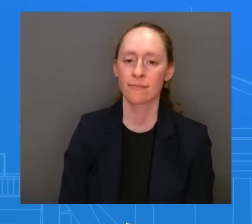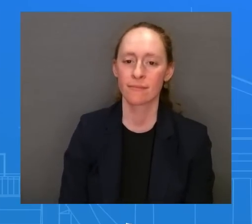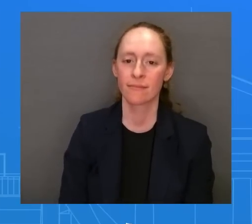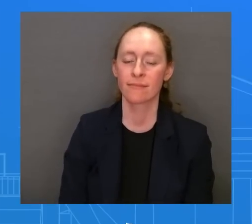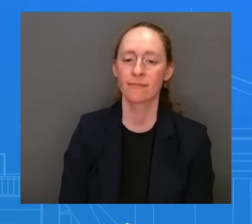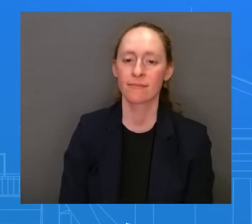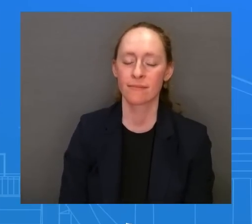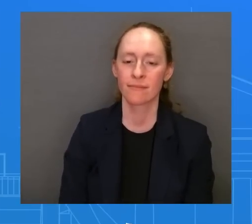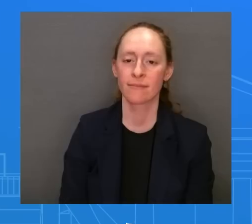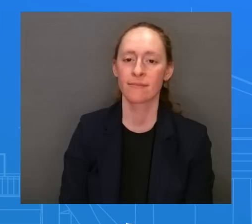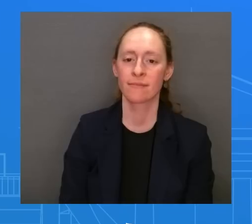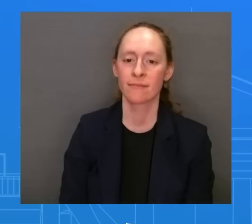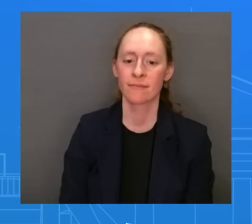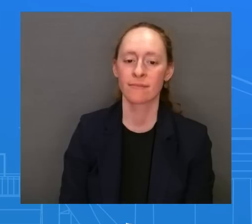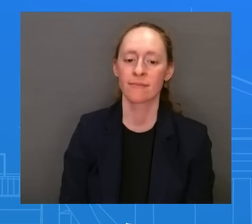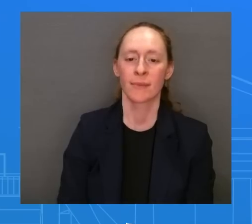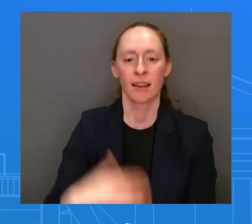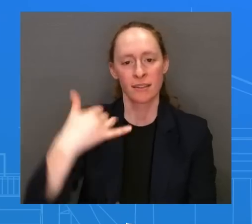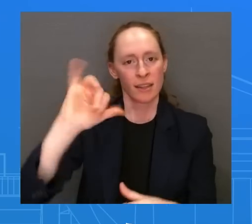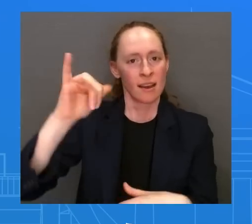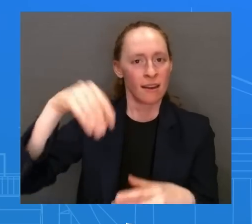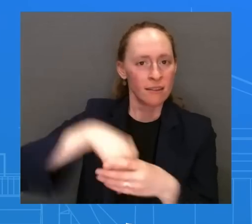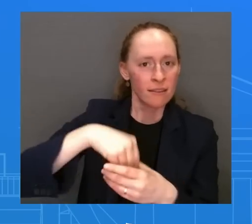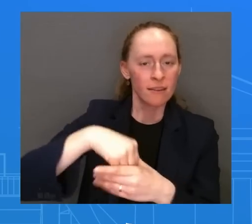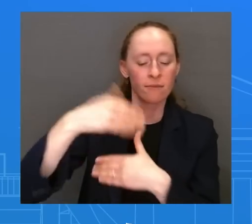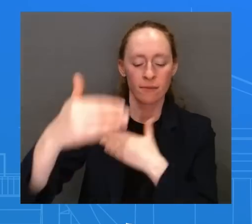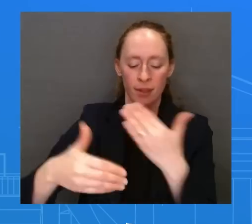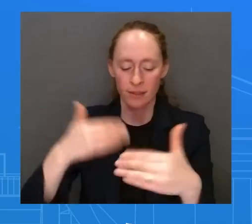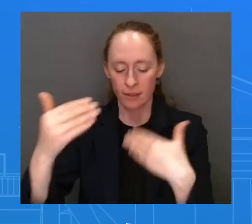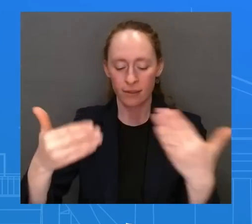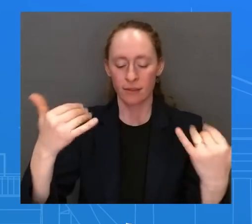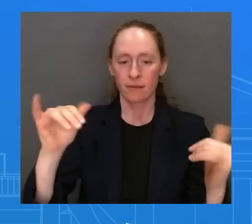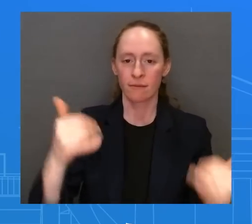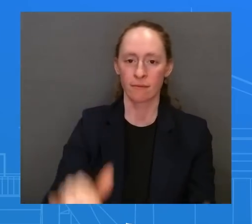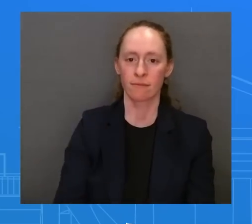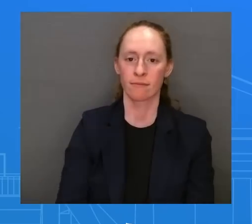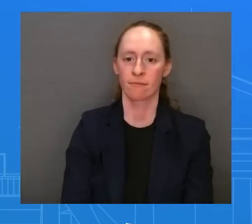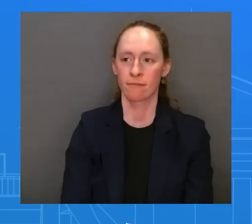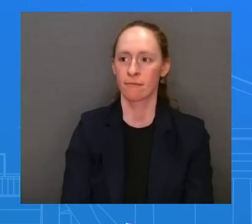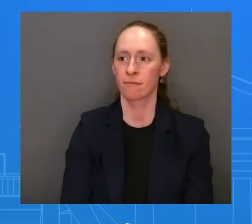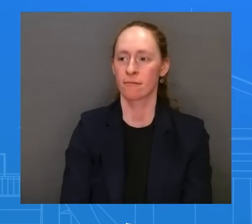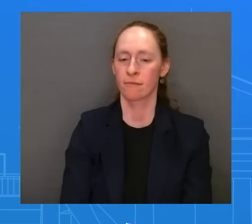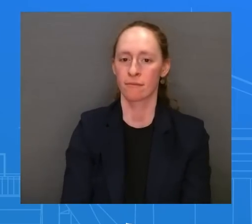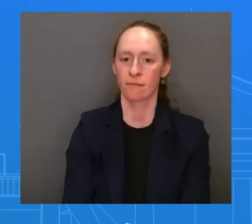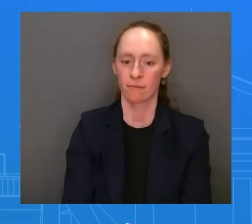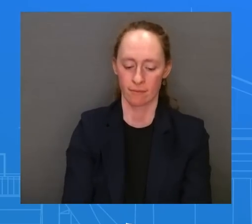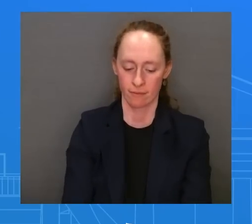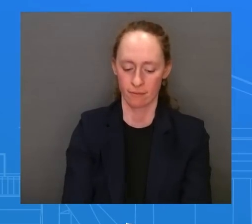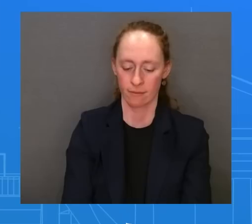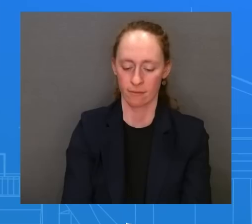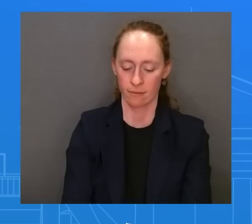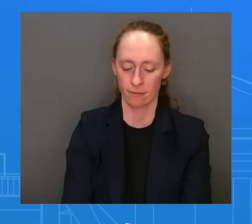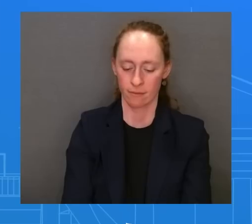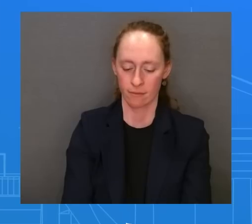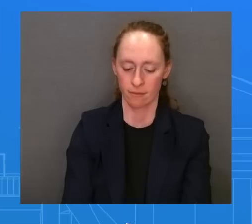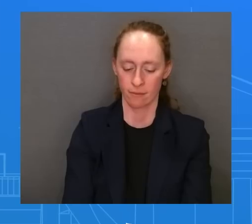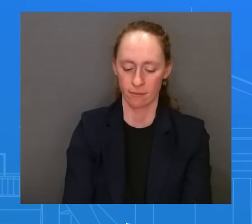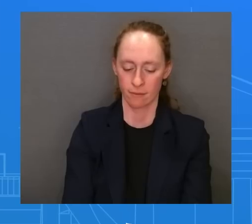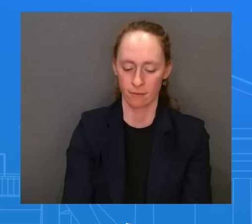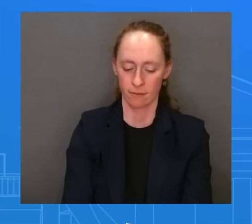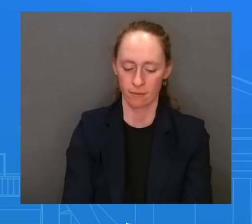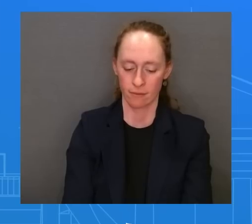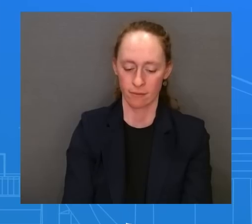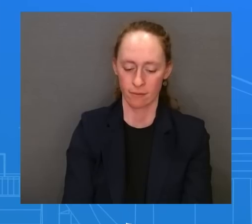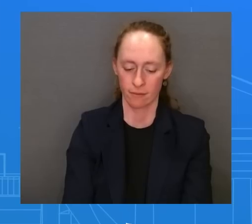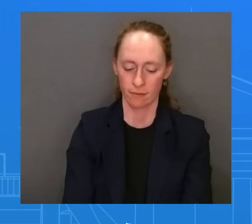the state department and the defense department as they have worked through their after Action reviews and then are there plans to release each of